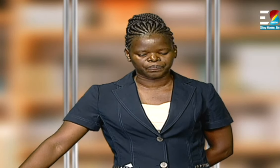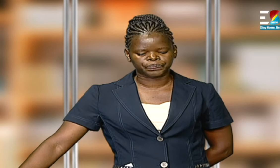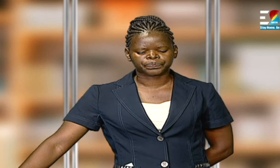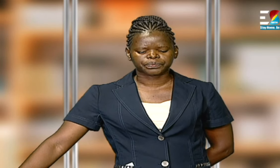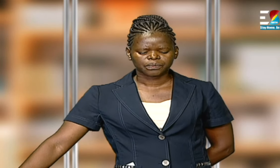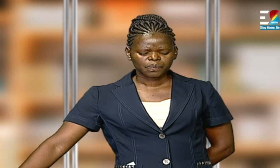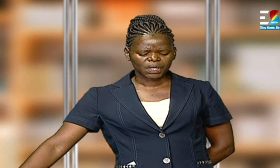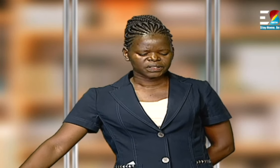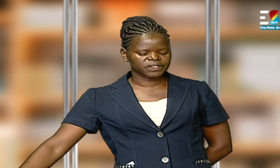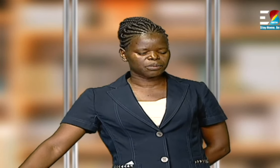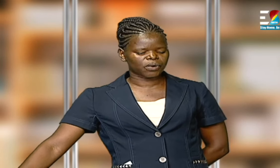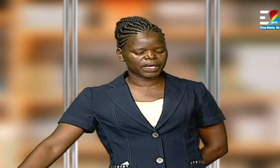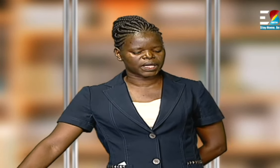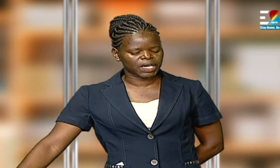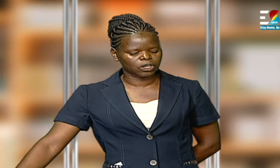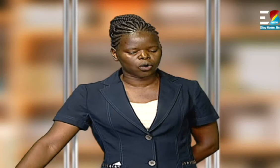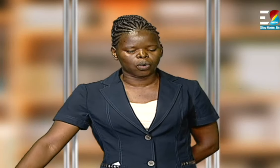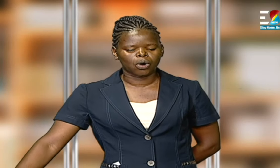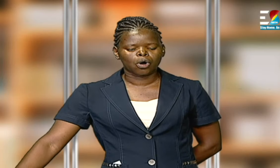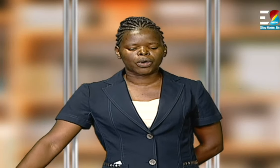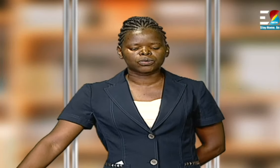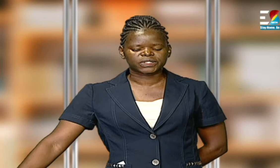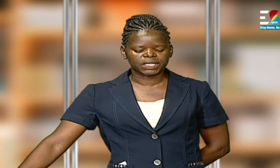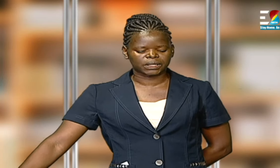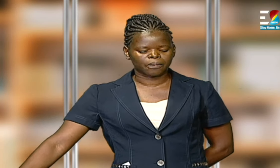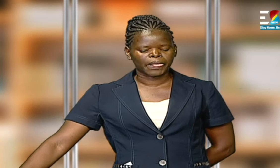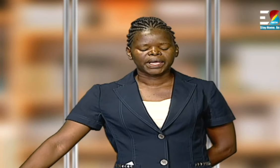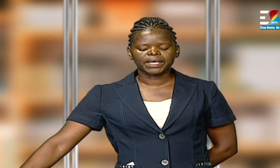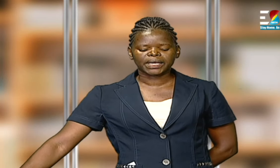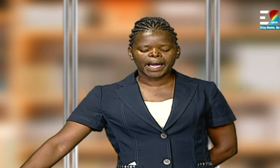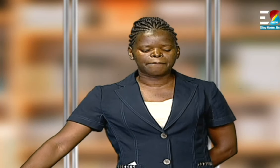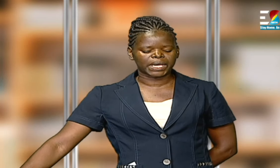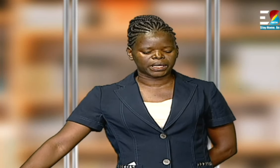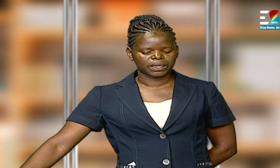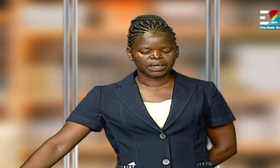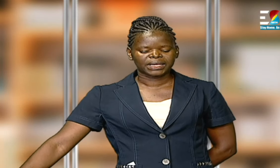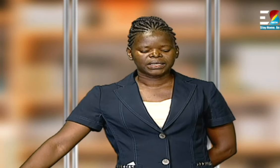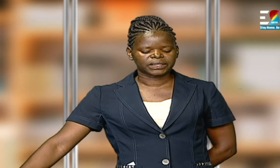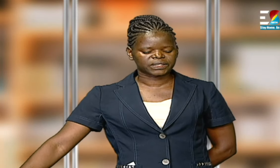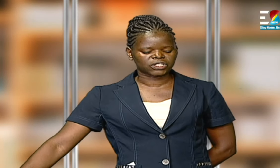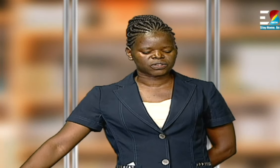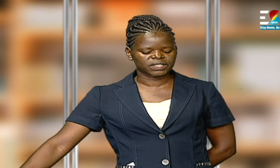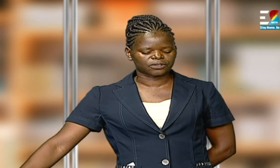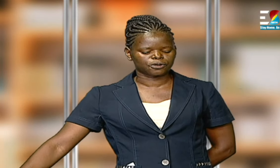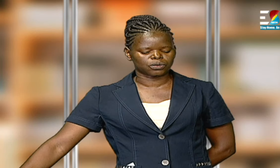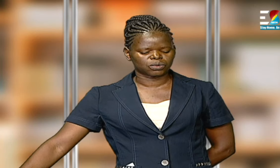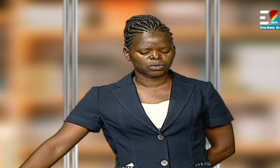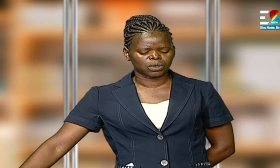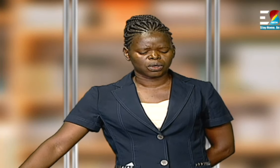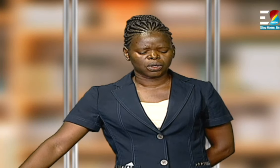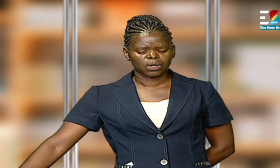mfunzi. Sibuke ke nyalo kwekuthi ingabe lesendo